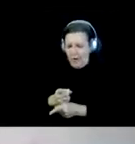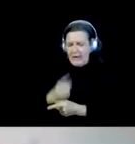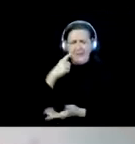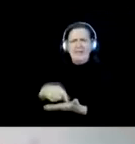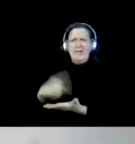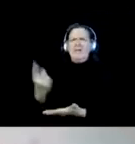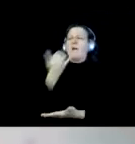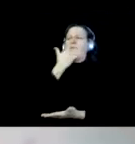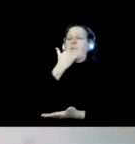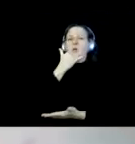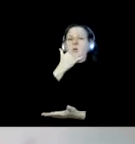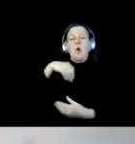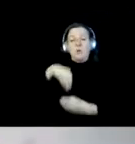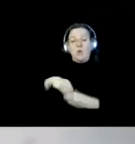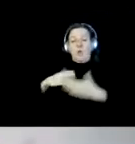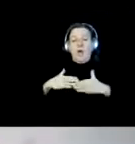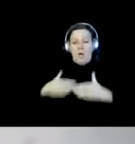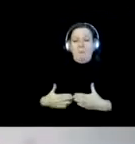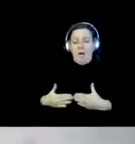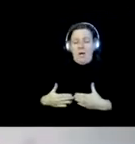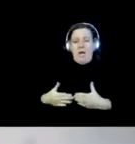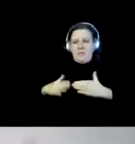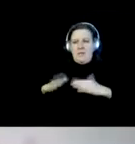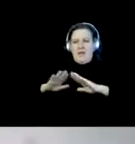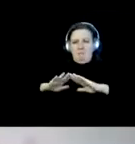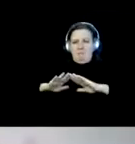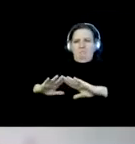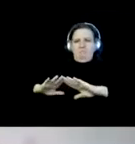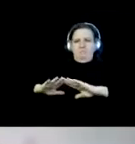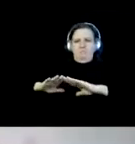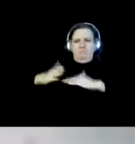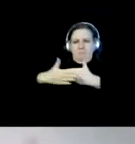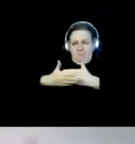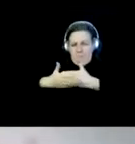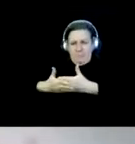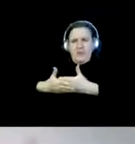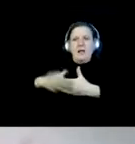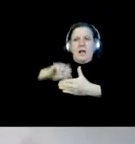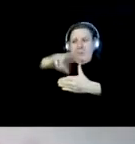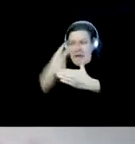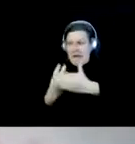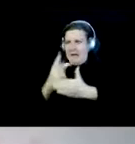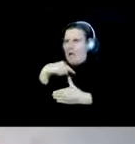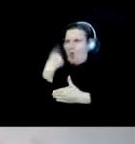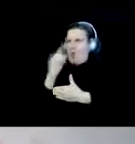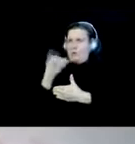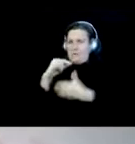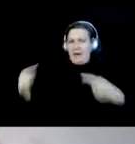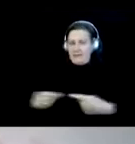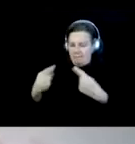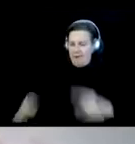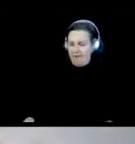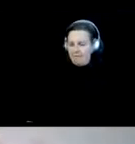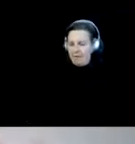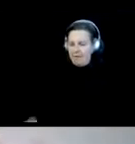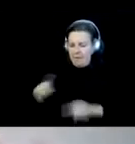of your body the way that it does when you're upside down, and it starts to look sort of increasingly painful and untenable over